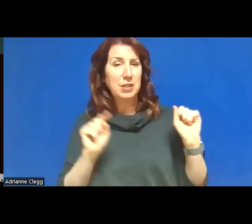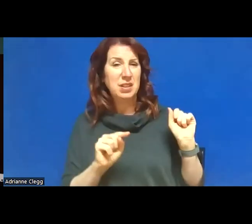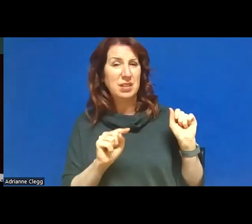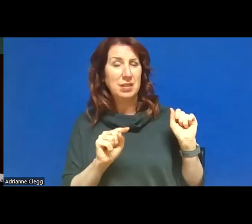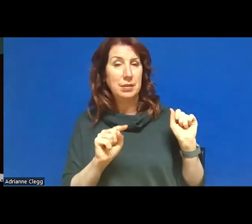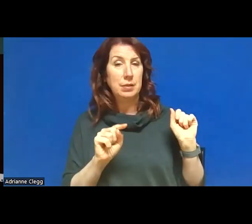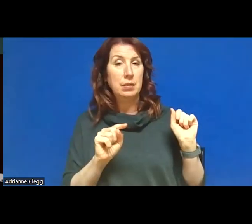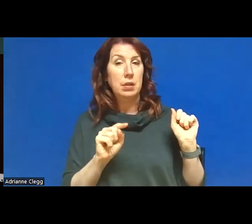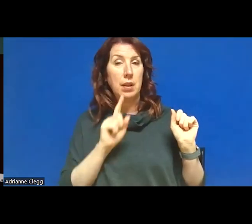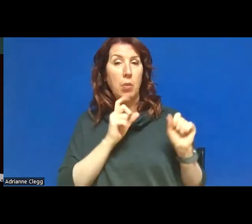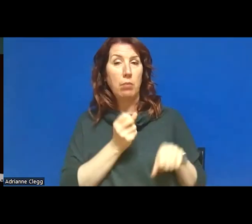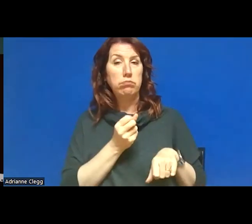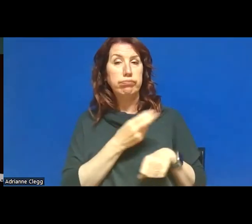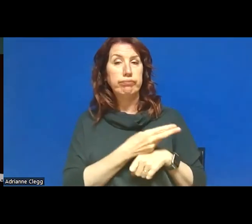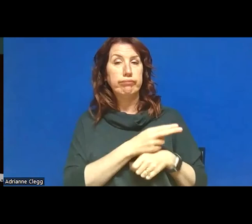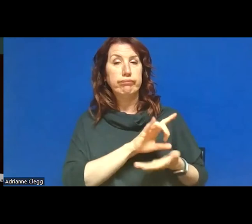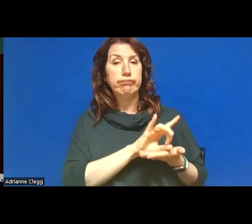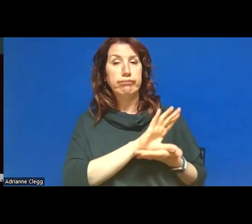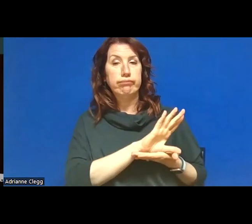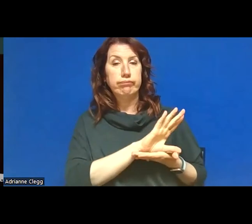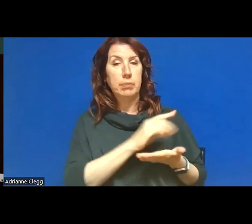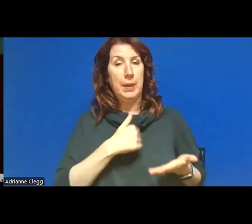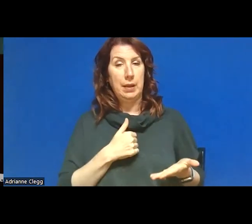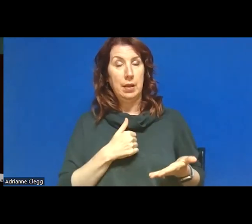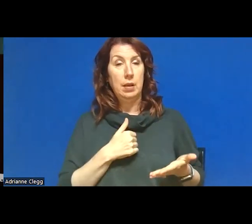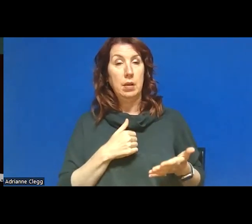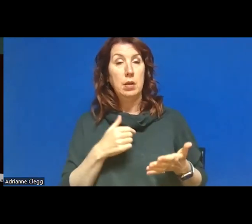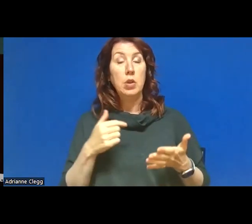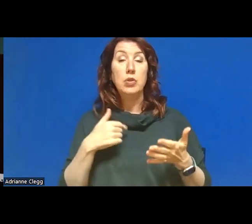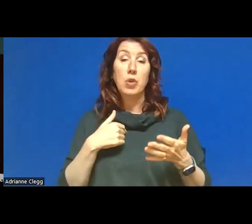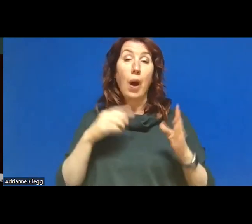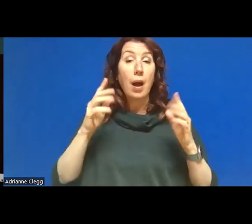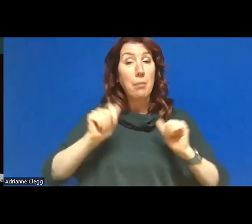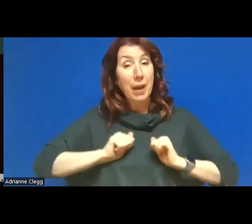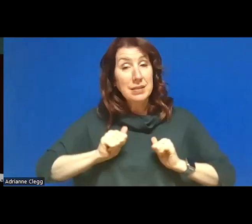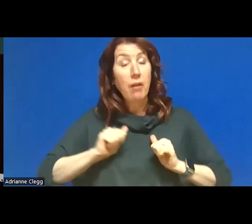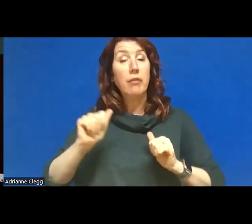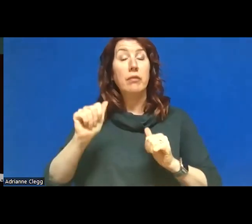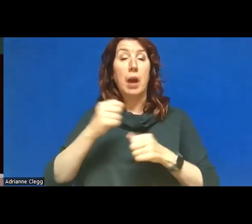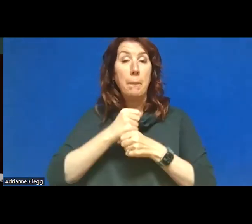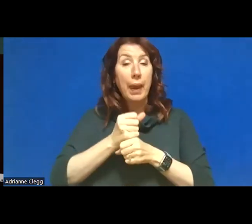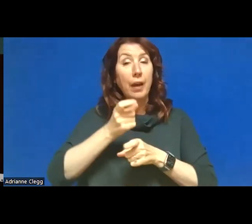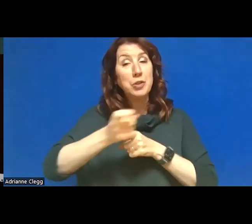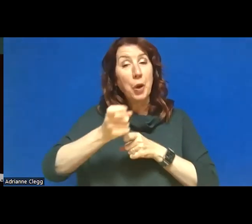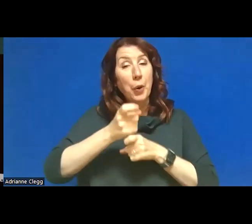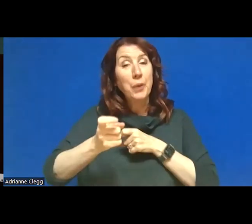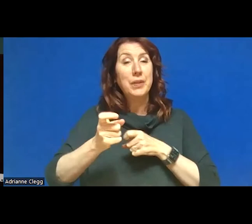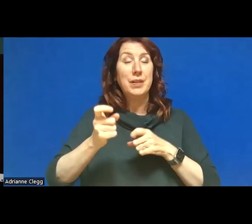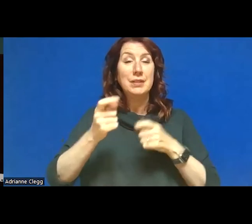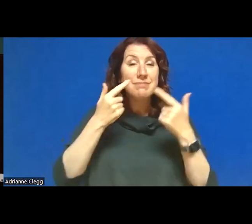be disposable. I would be counted out. So I made all of the jokes. I made all of everybody